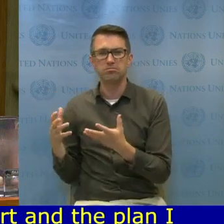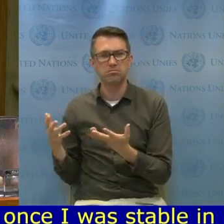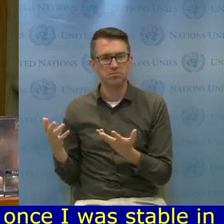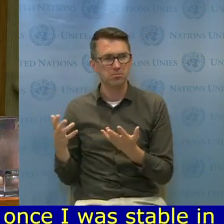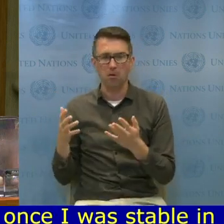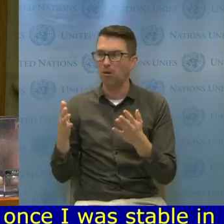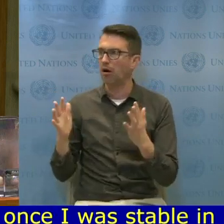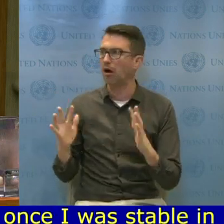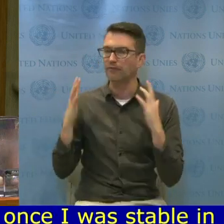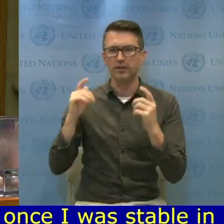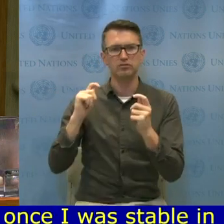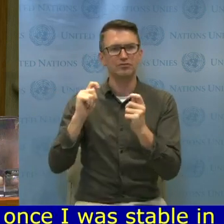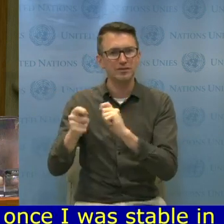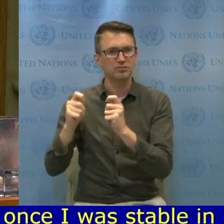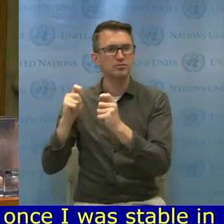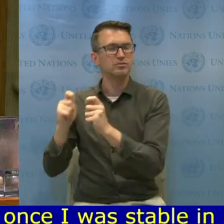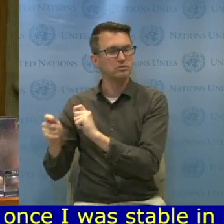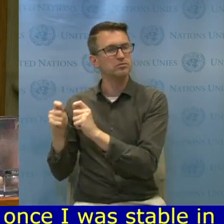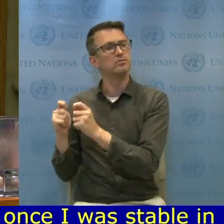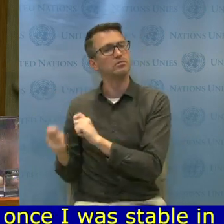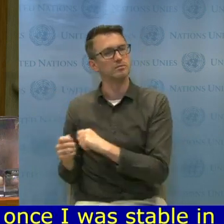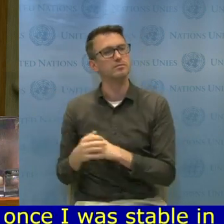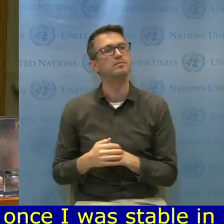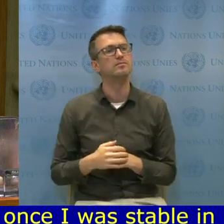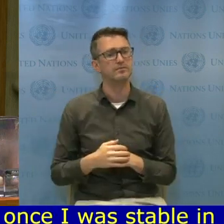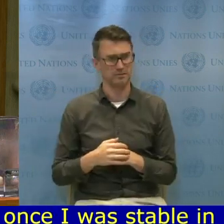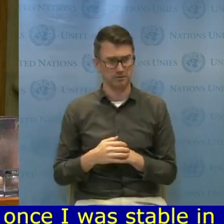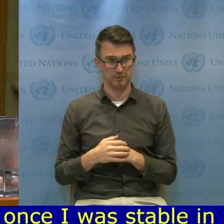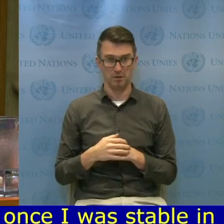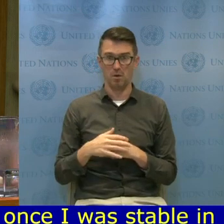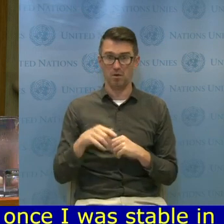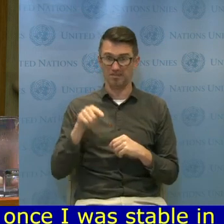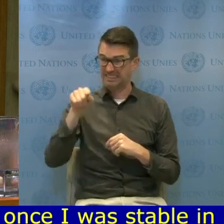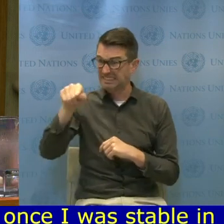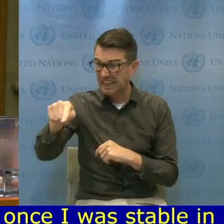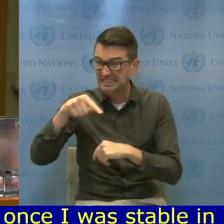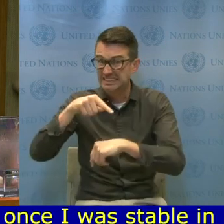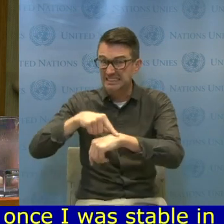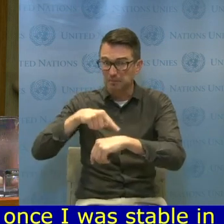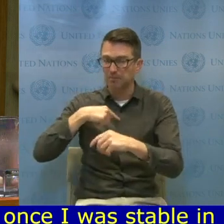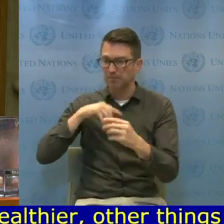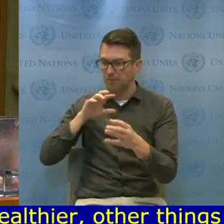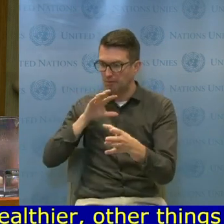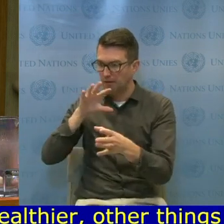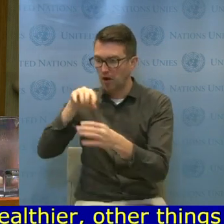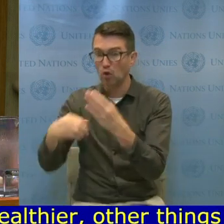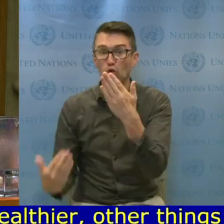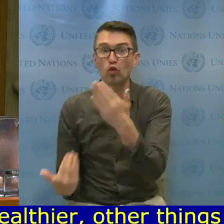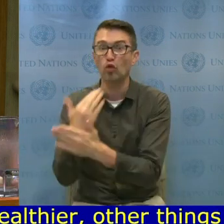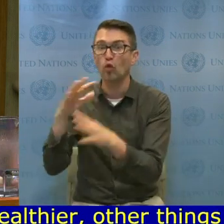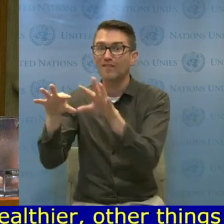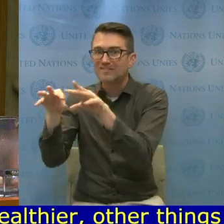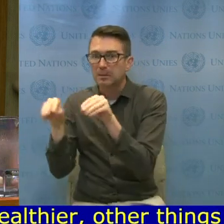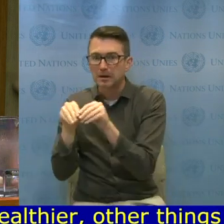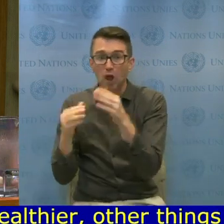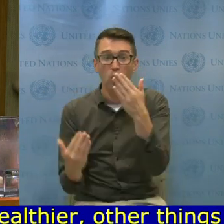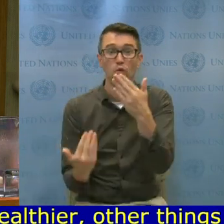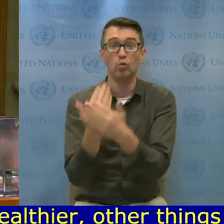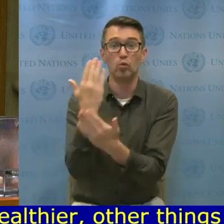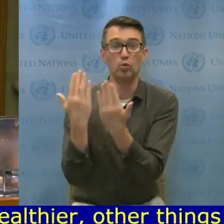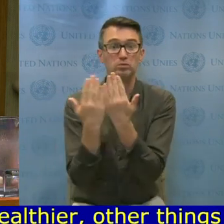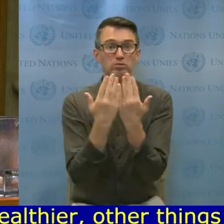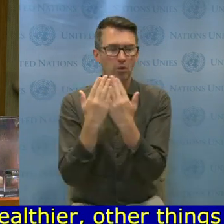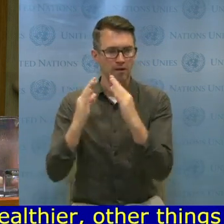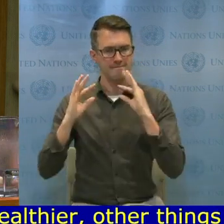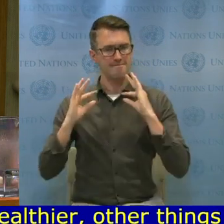life, I felt like I was really learning. For me, for the first time in my life,